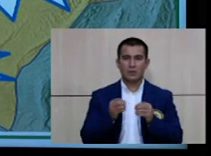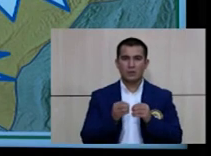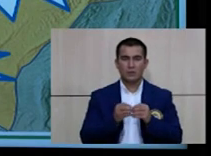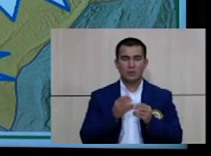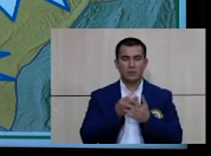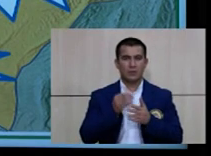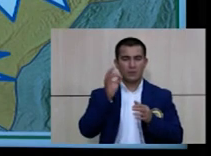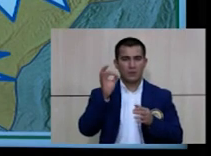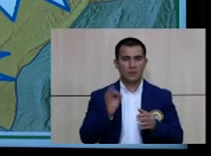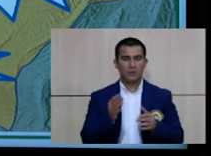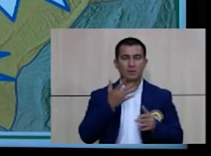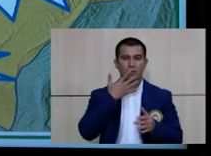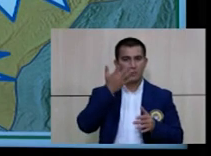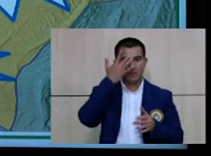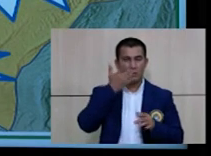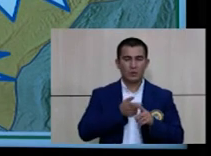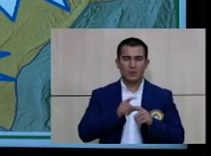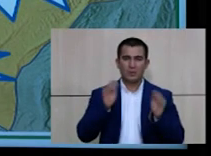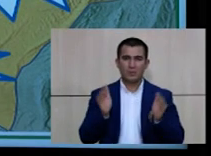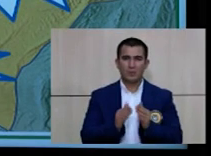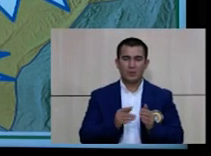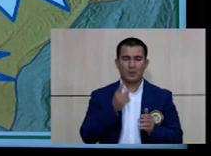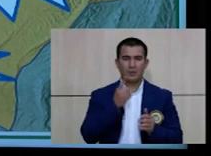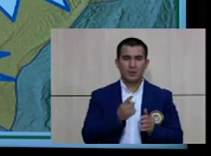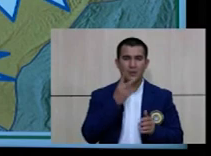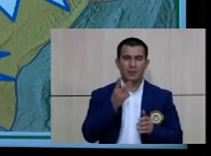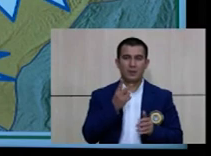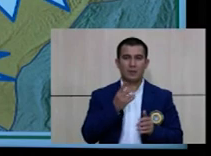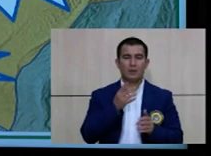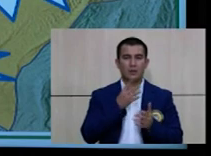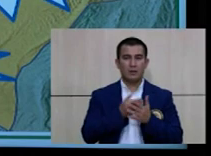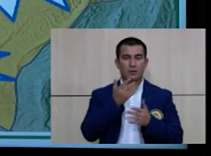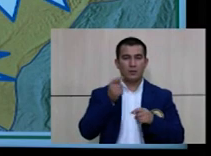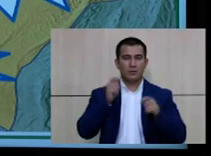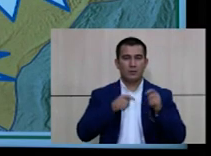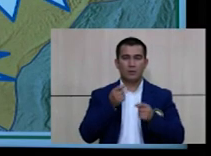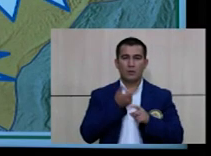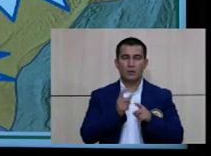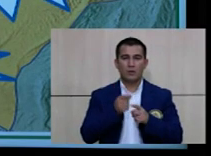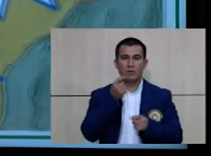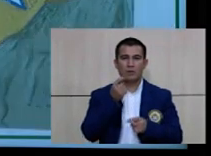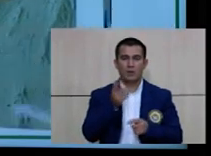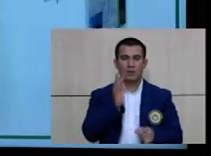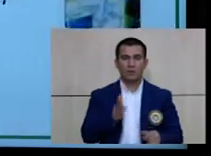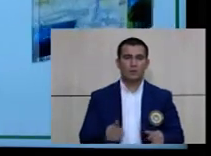8-10%, yozda esa eng kam 1-2% yog'adi.